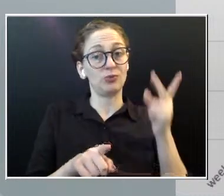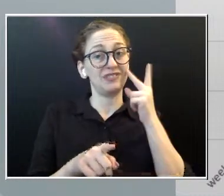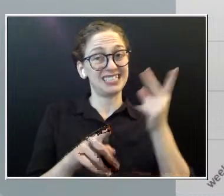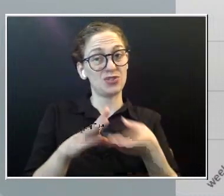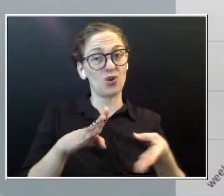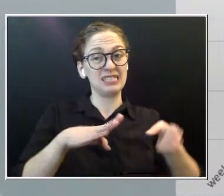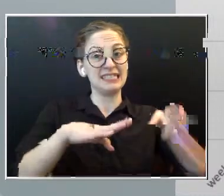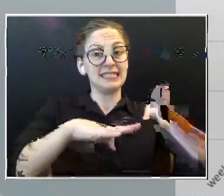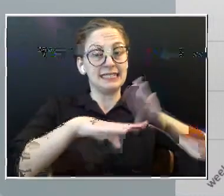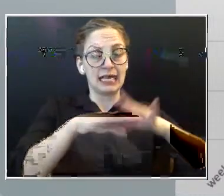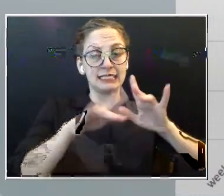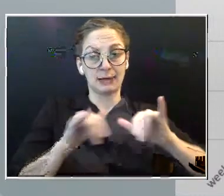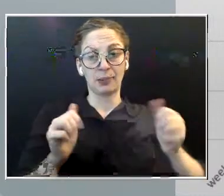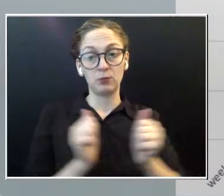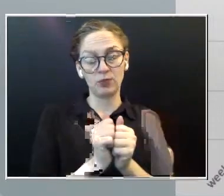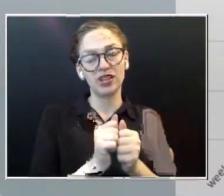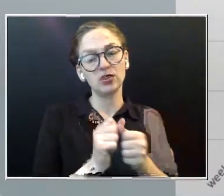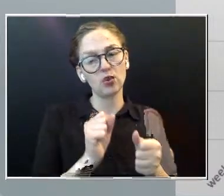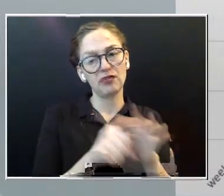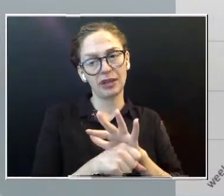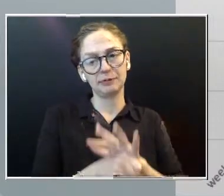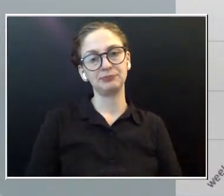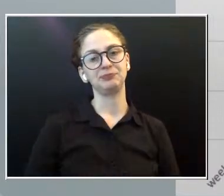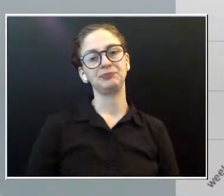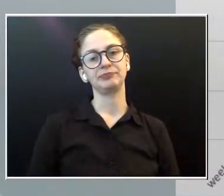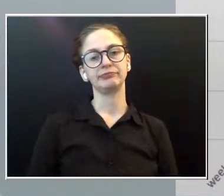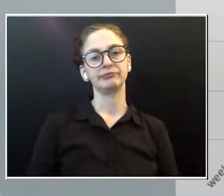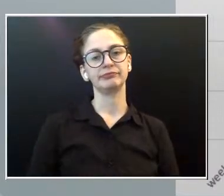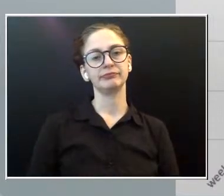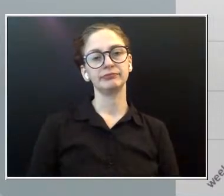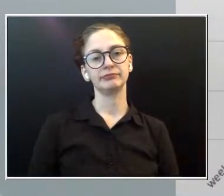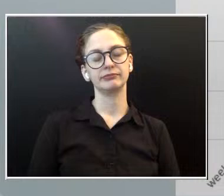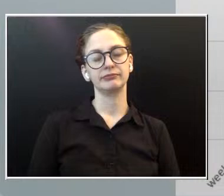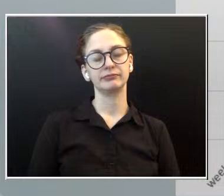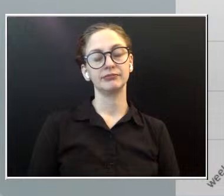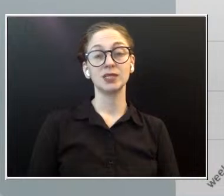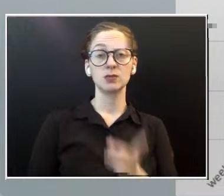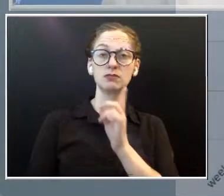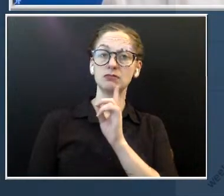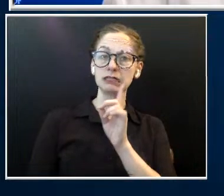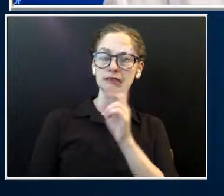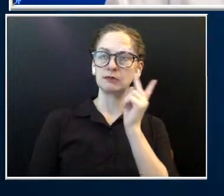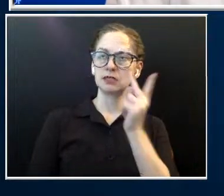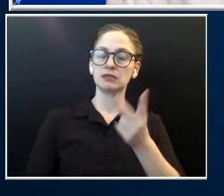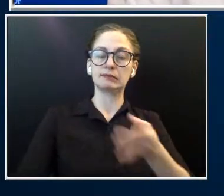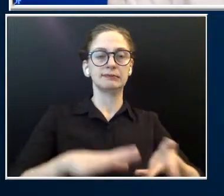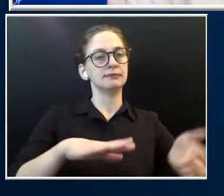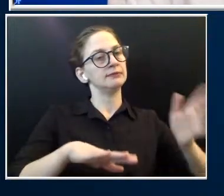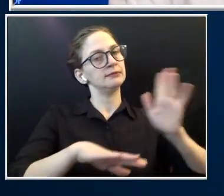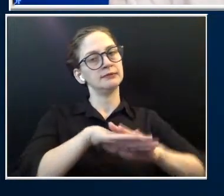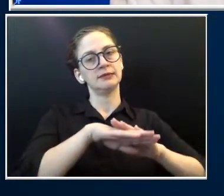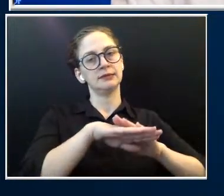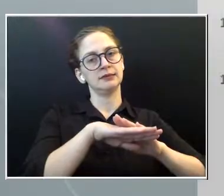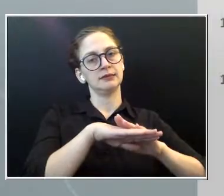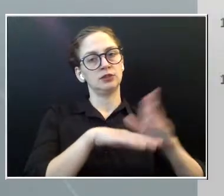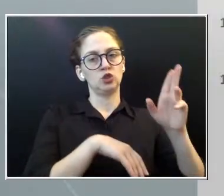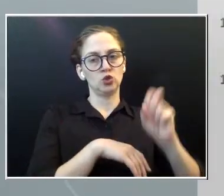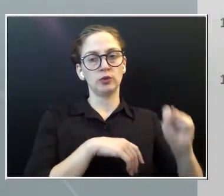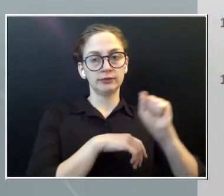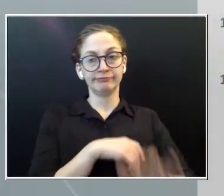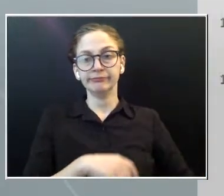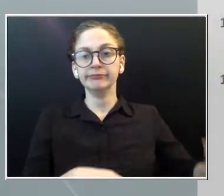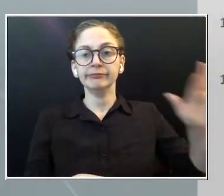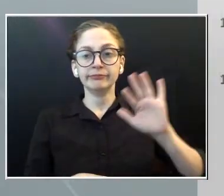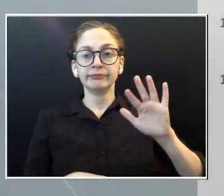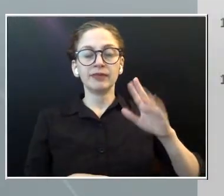side, to that left side. So continue really seeing that increase across the country. And if we just look at the COVID admissions, you can see there's a few